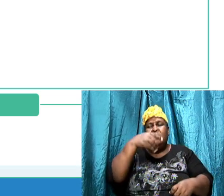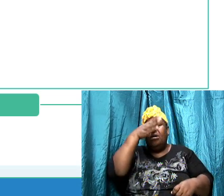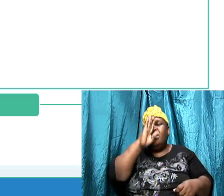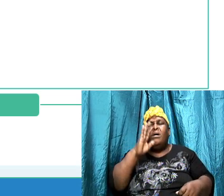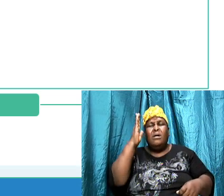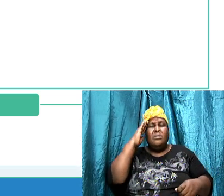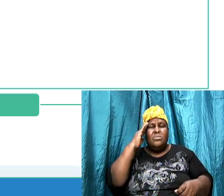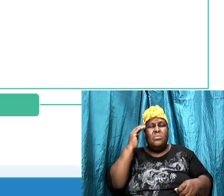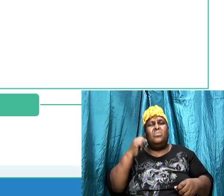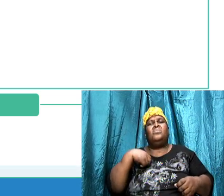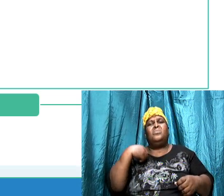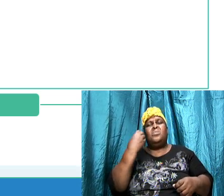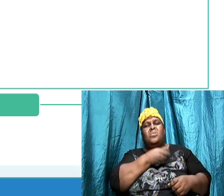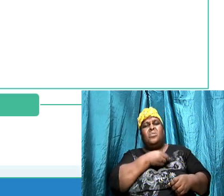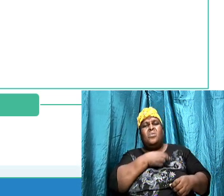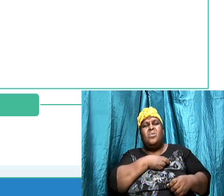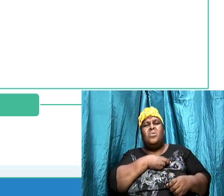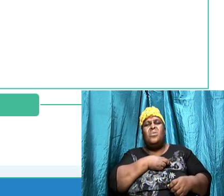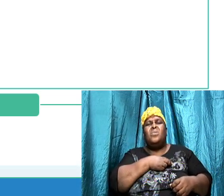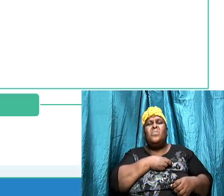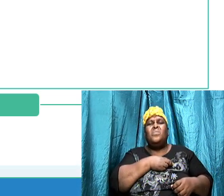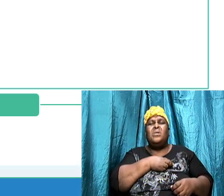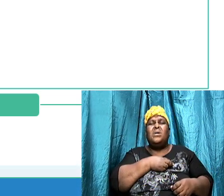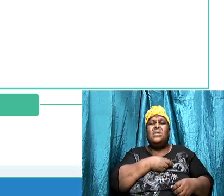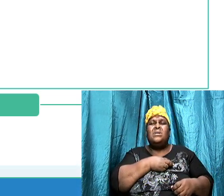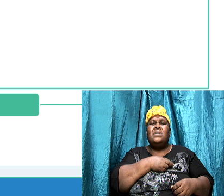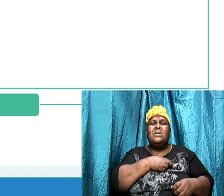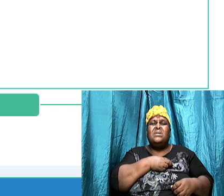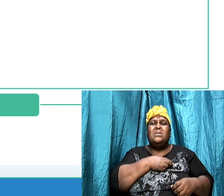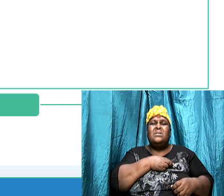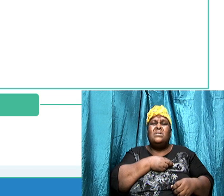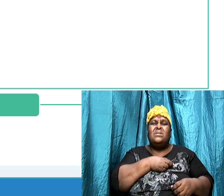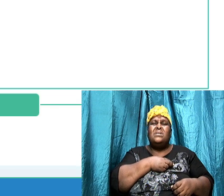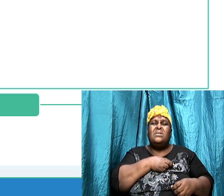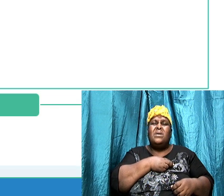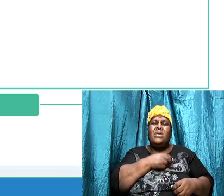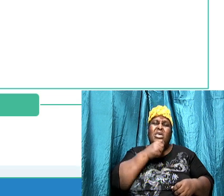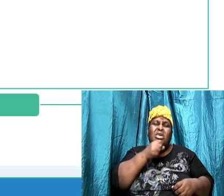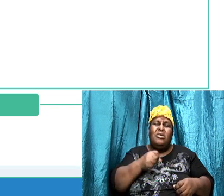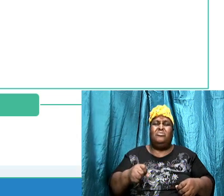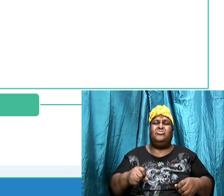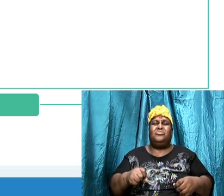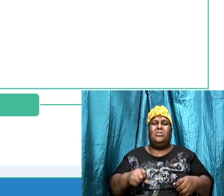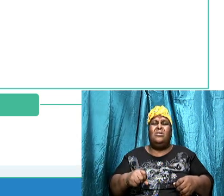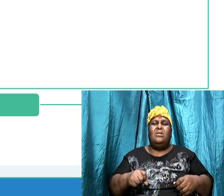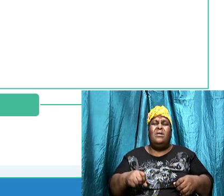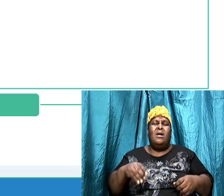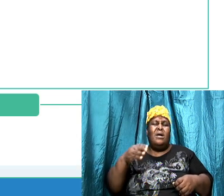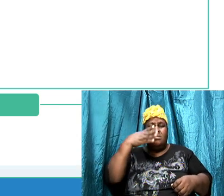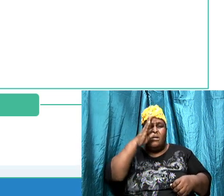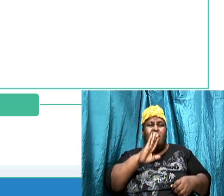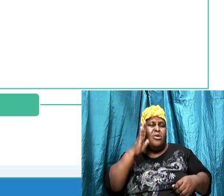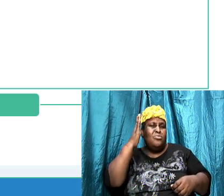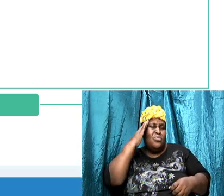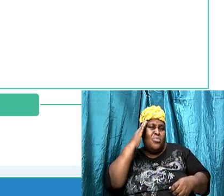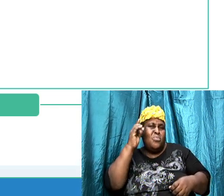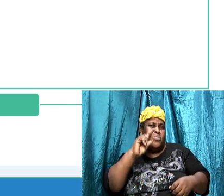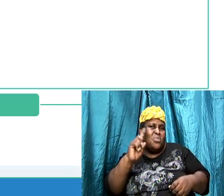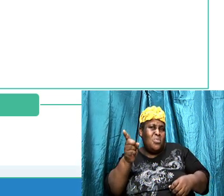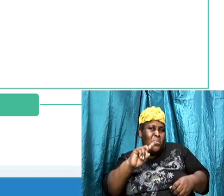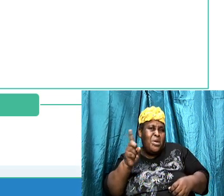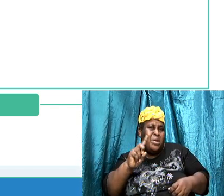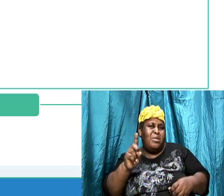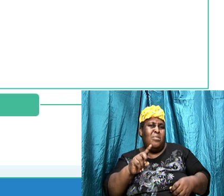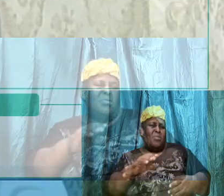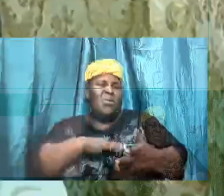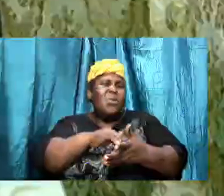as it were, and our spiritual growth and development. He knows us. He knows where our tipping point is, and he will